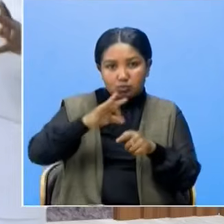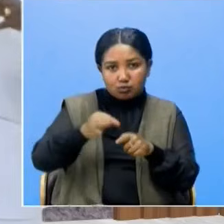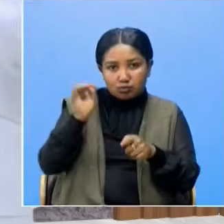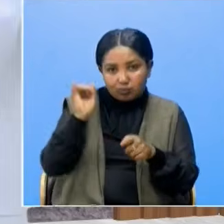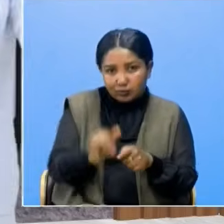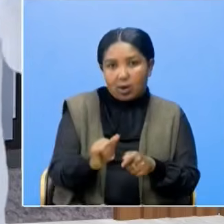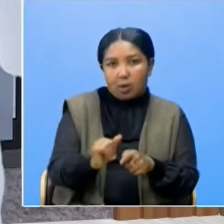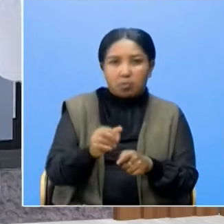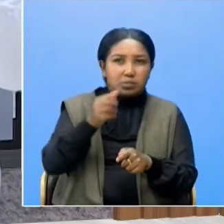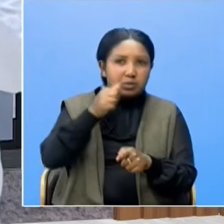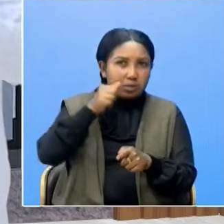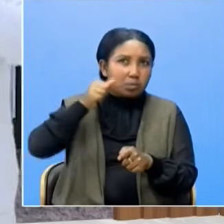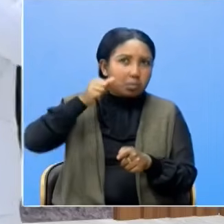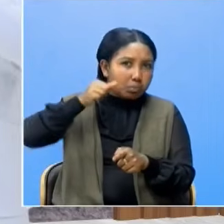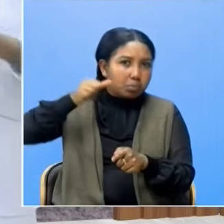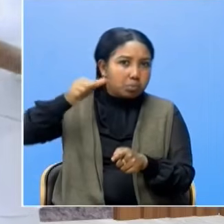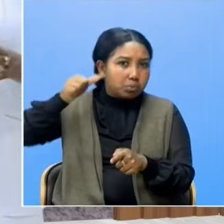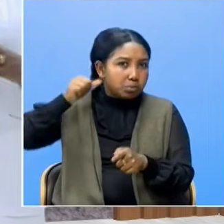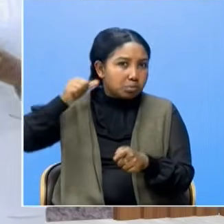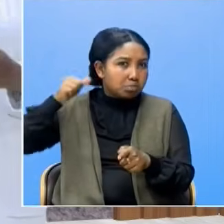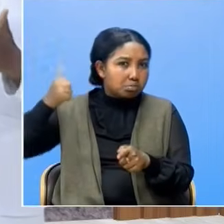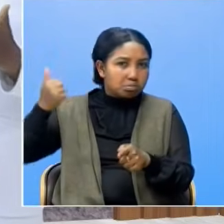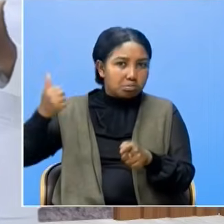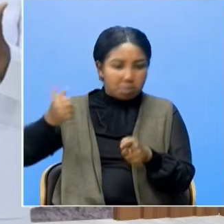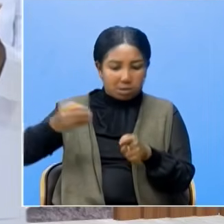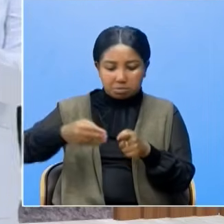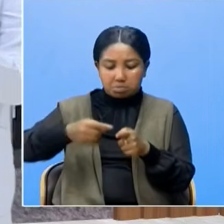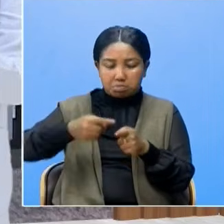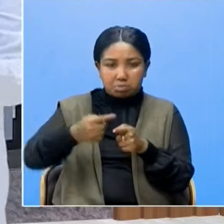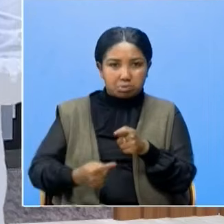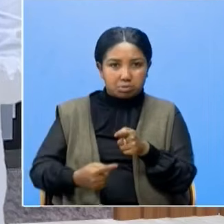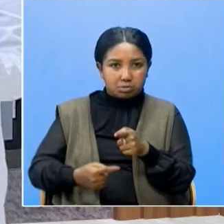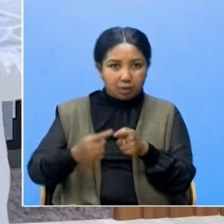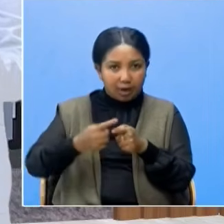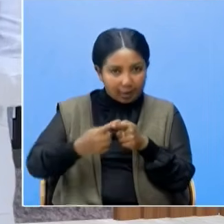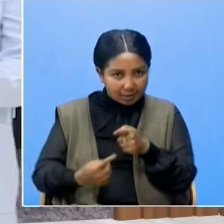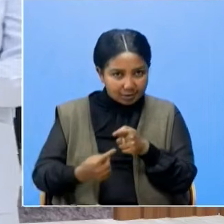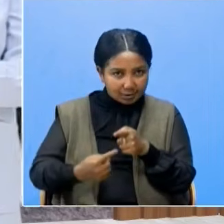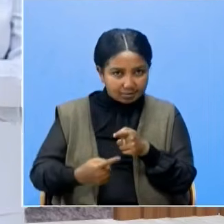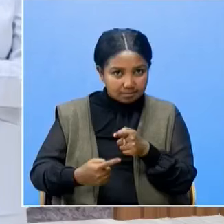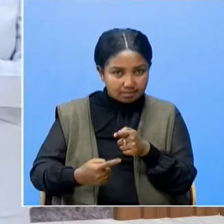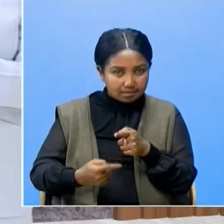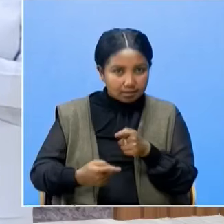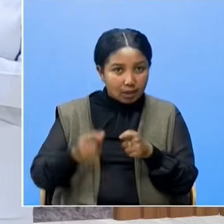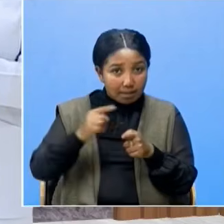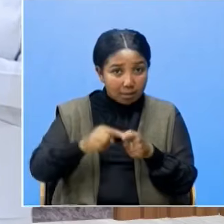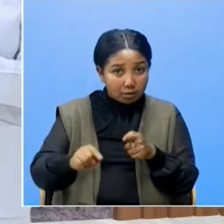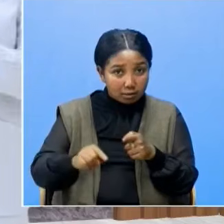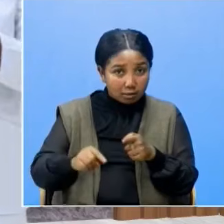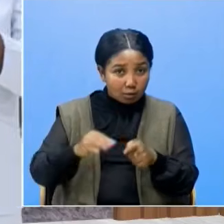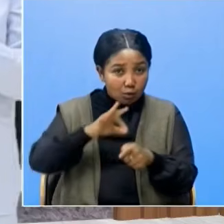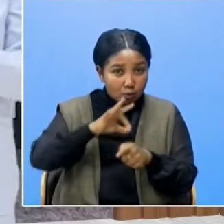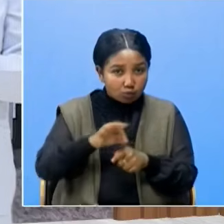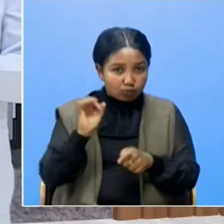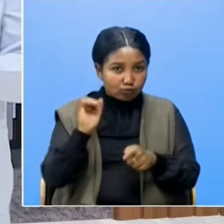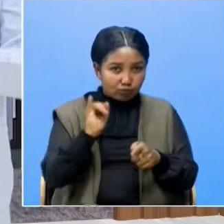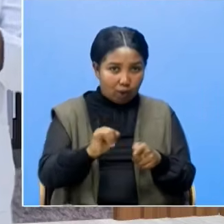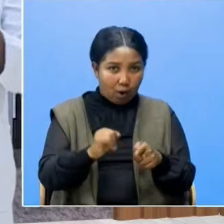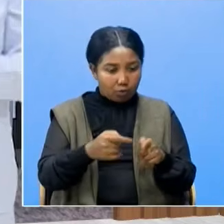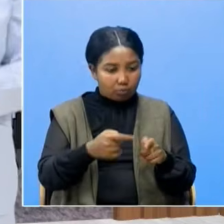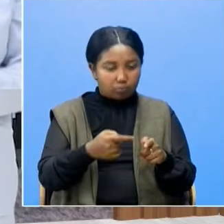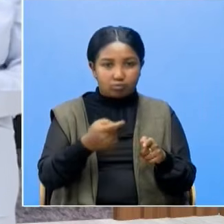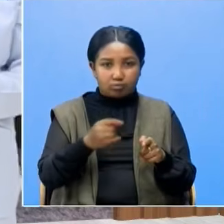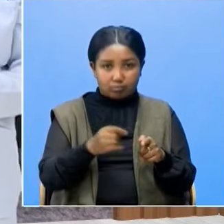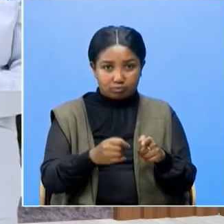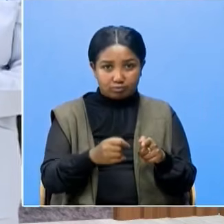or before yesterday or someday in the past, the person, yeah, has cut his finger. We were not there. We haven't